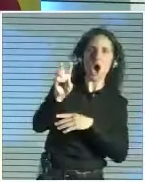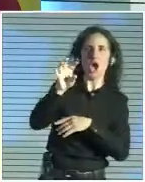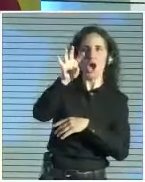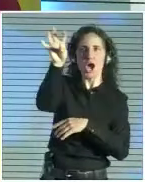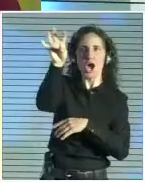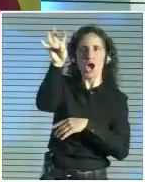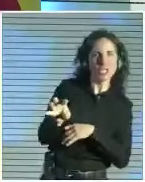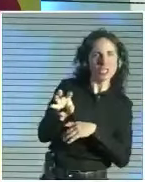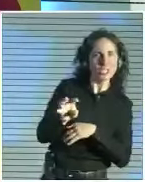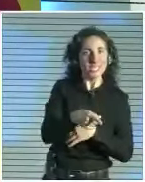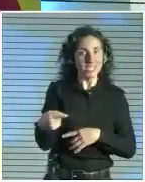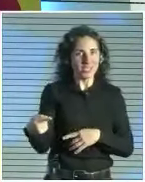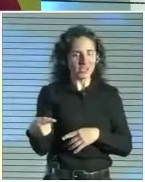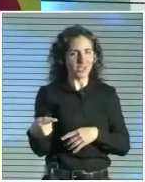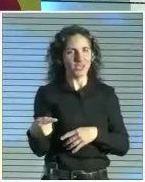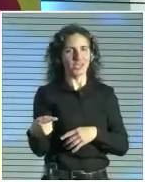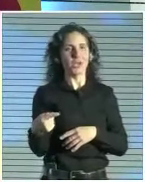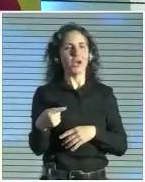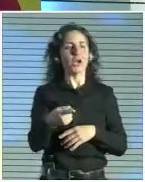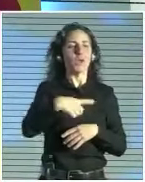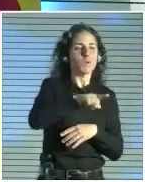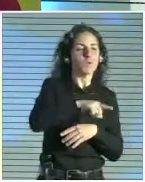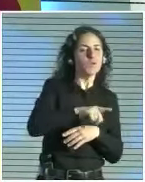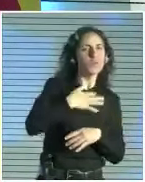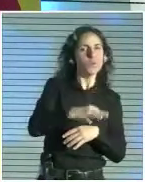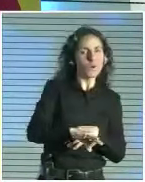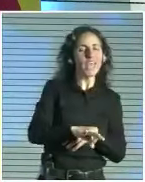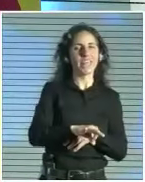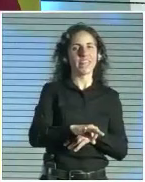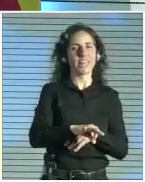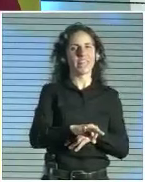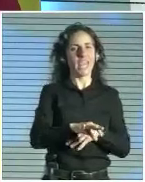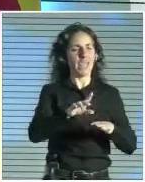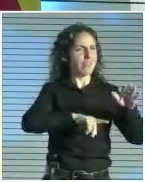think you can develop even further? Is this something where you think that